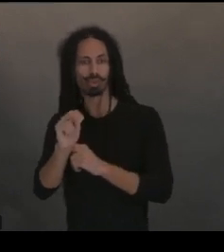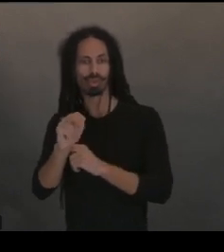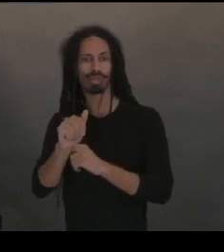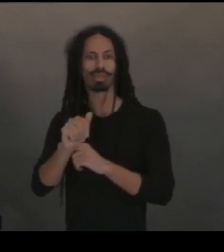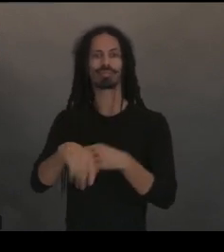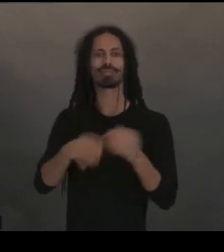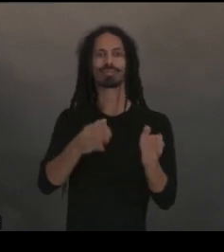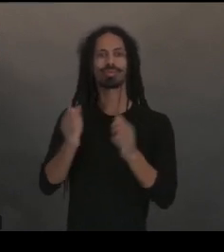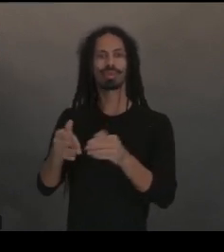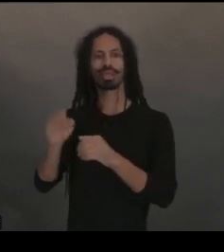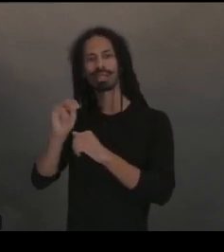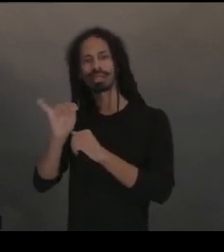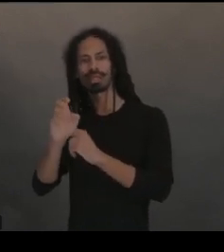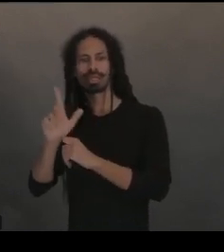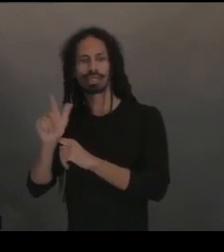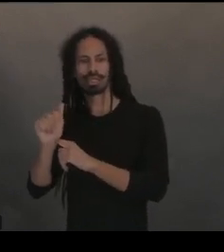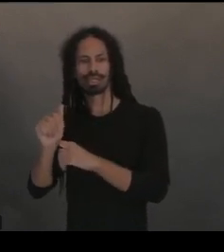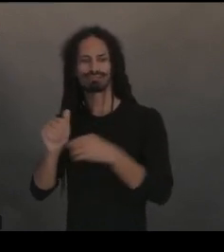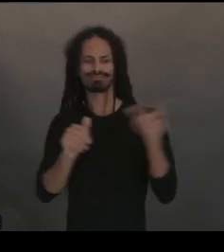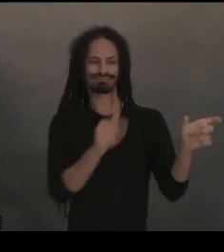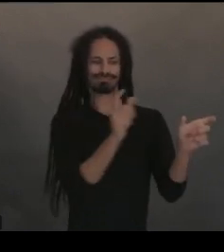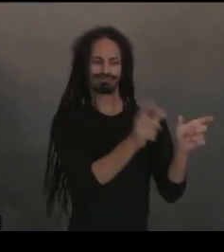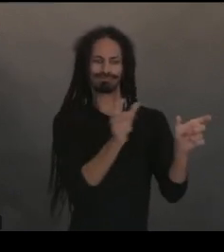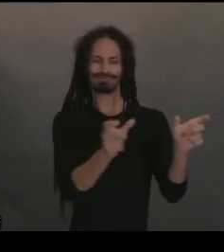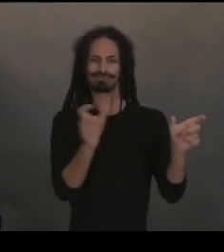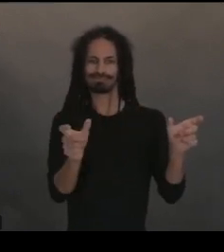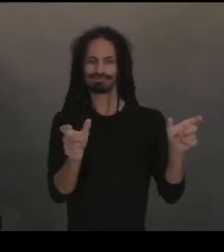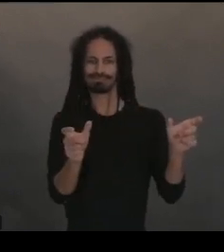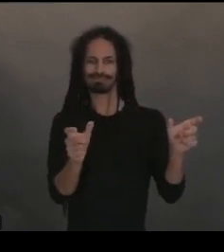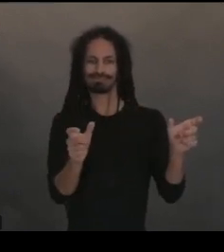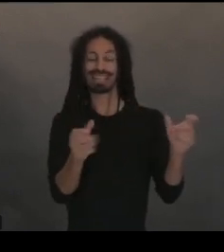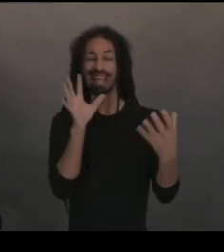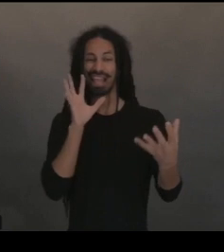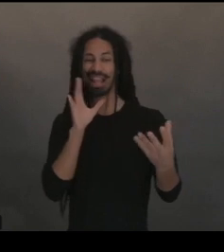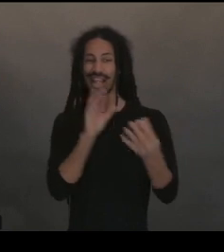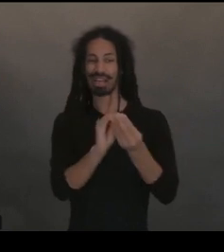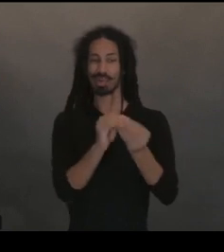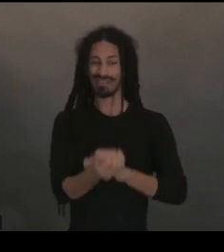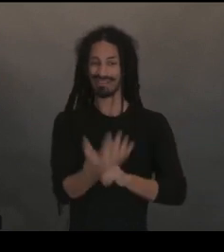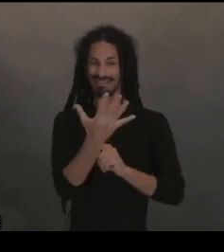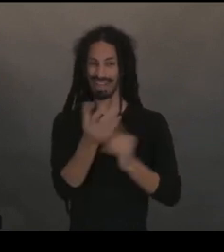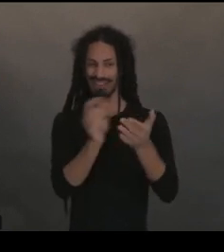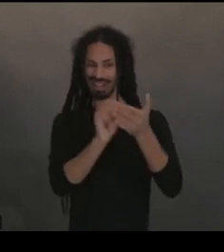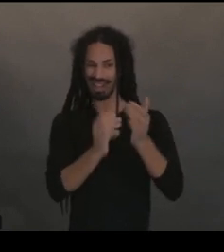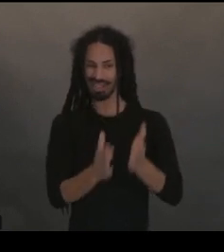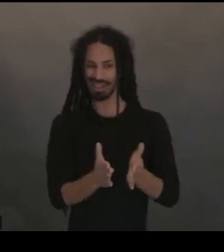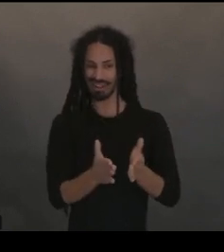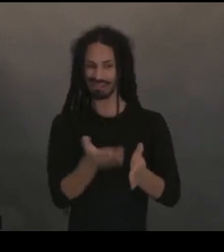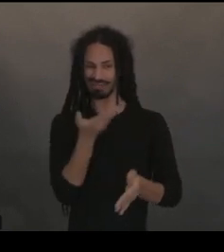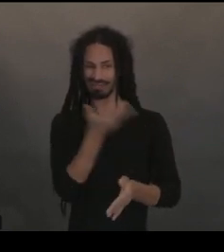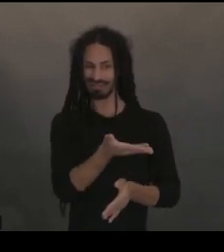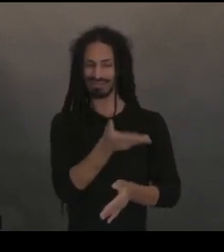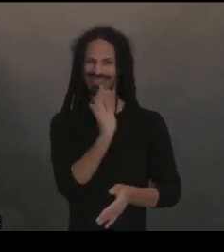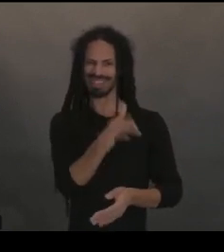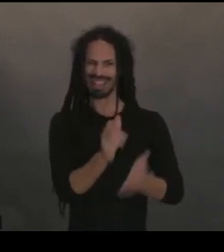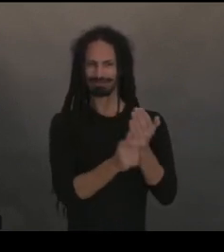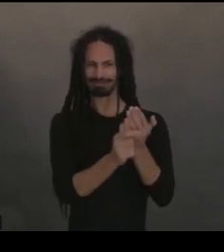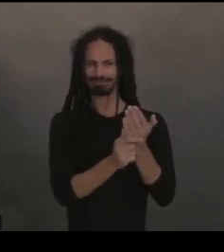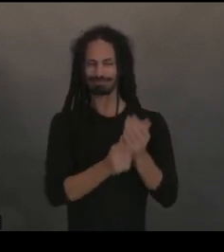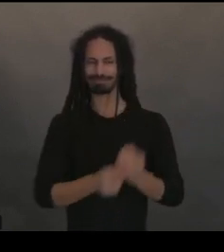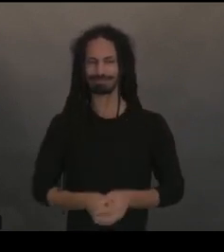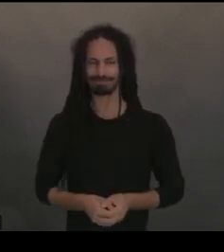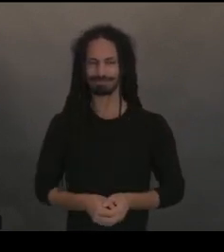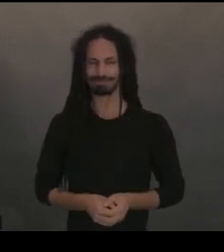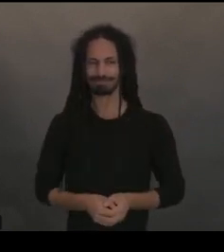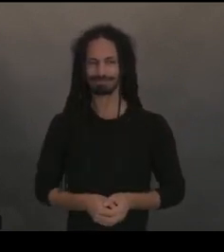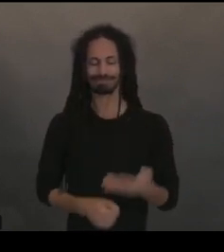and Nicola Payne. We have 1, 2, 3, 4, 5 authors for this piece. Next, we're going to